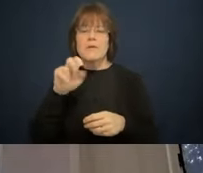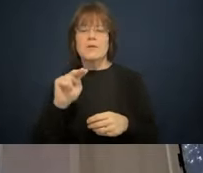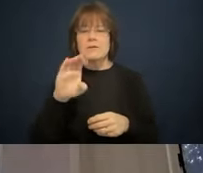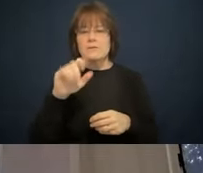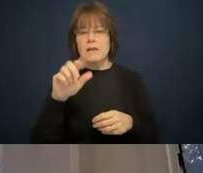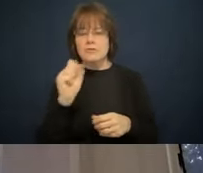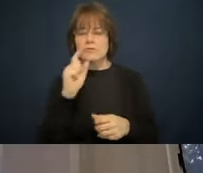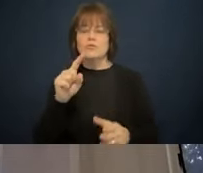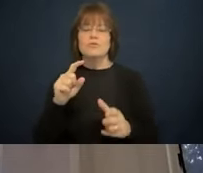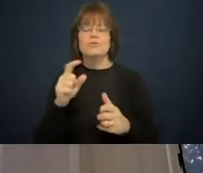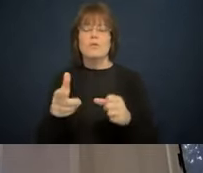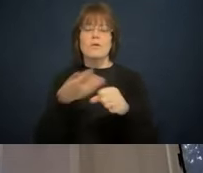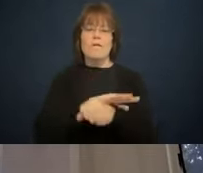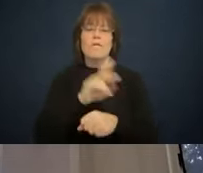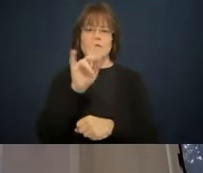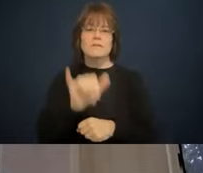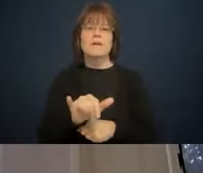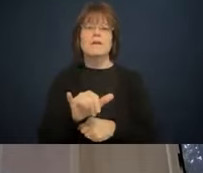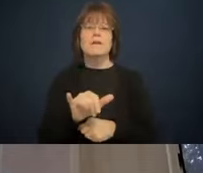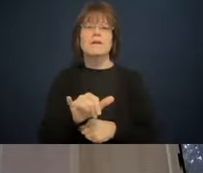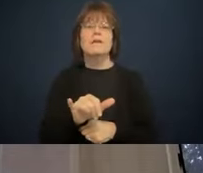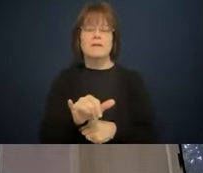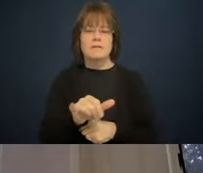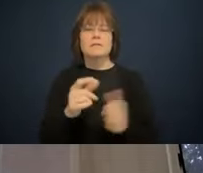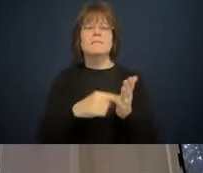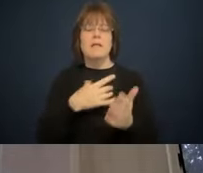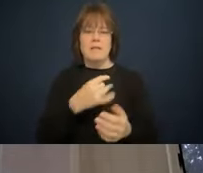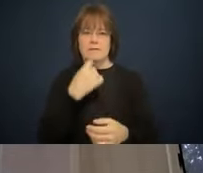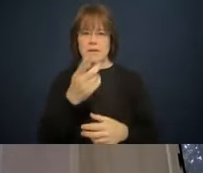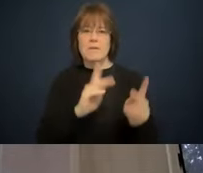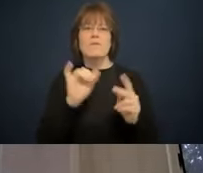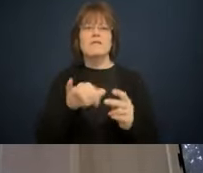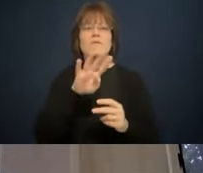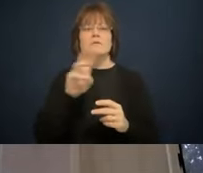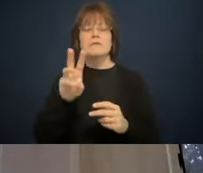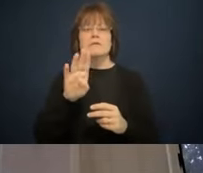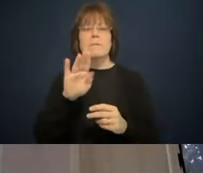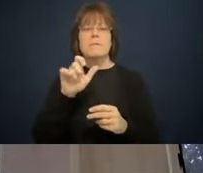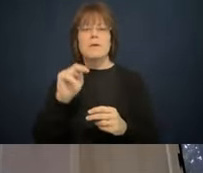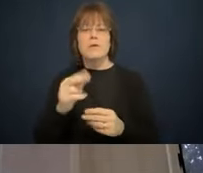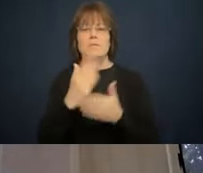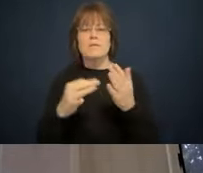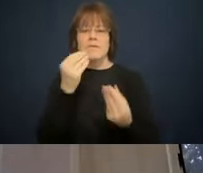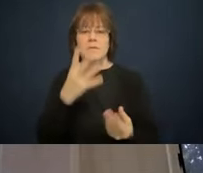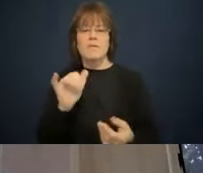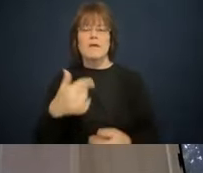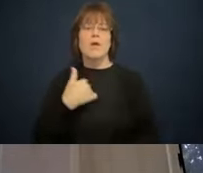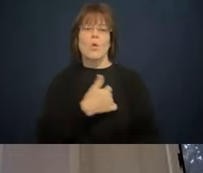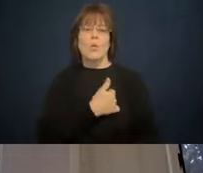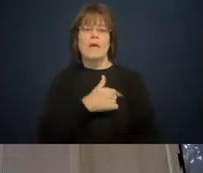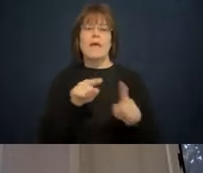cover the entire state of Kentucky. And sometimes I like to tell people that's 46 billion pieces of information that we